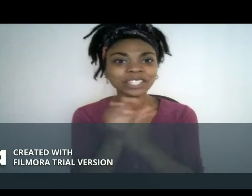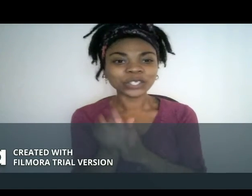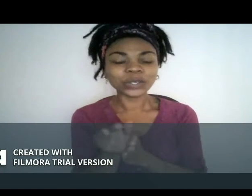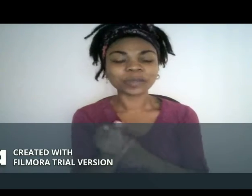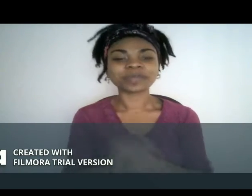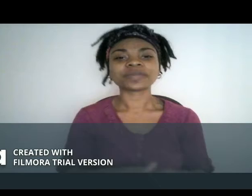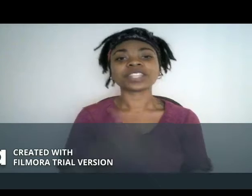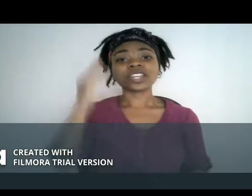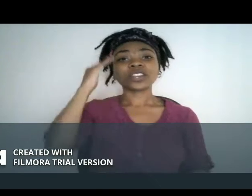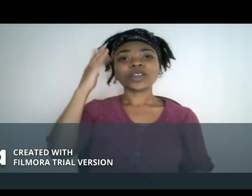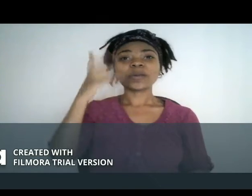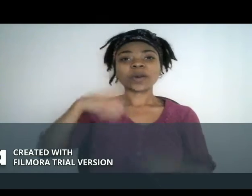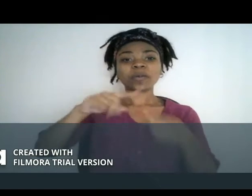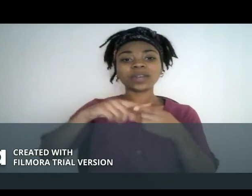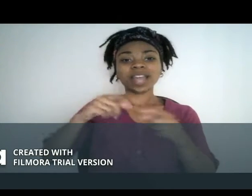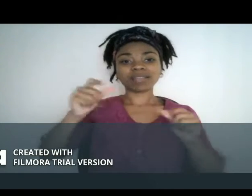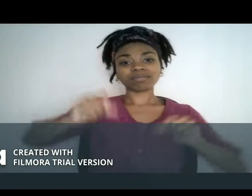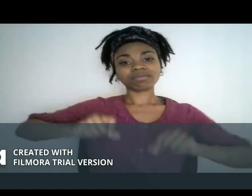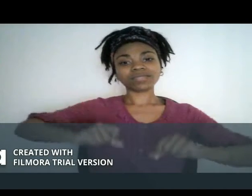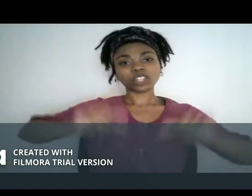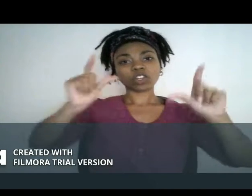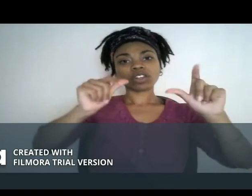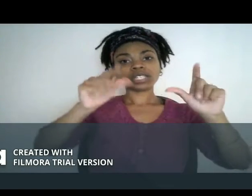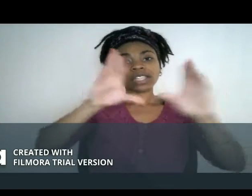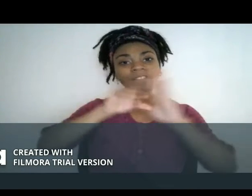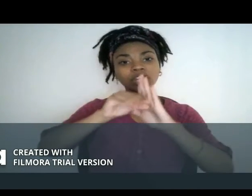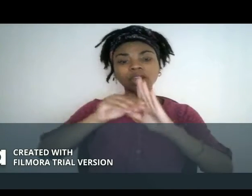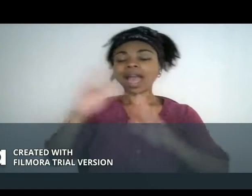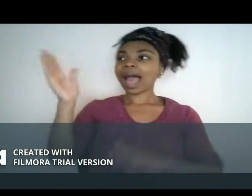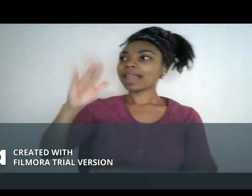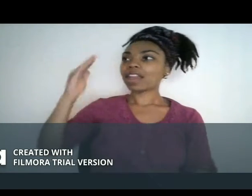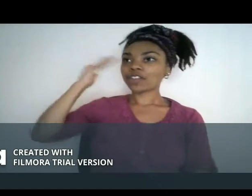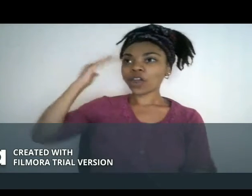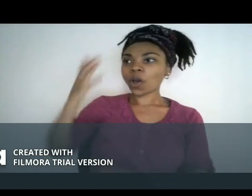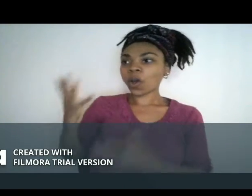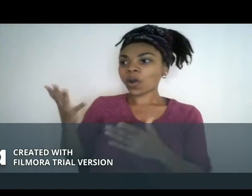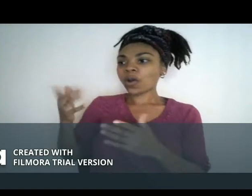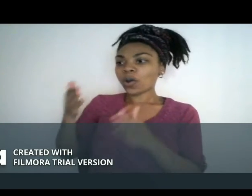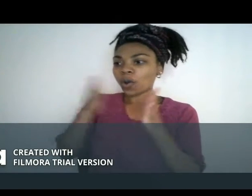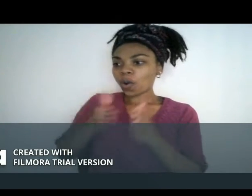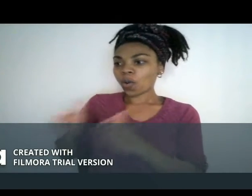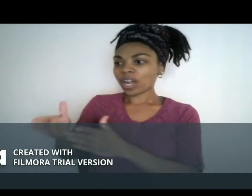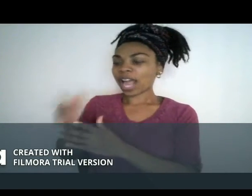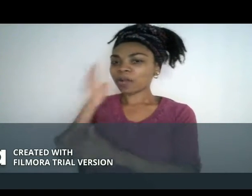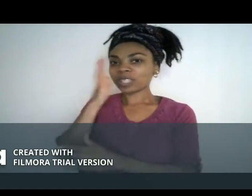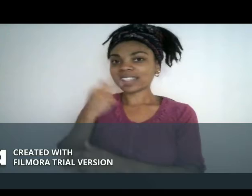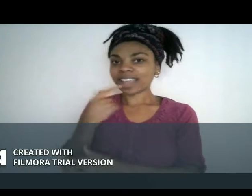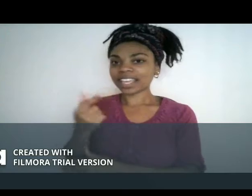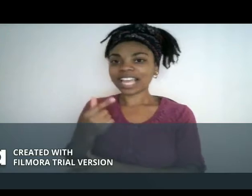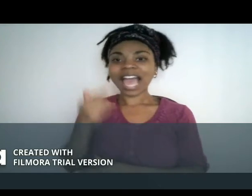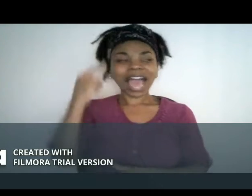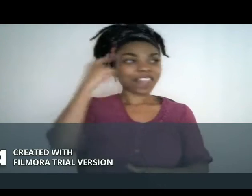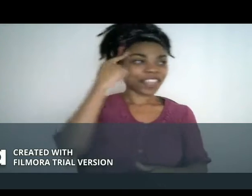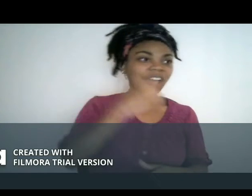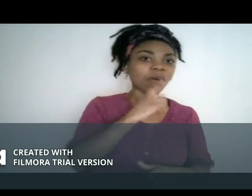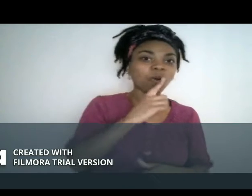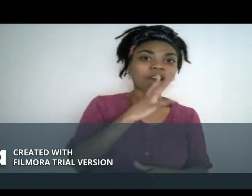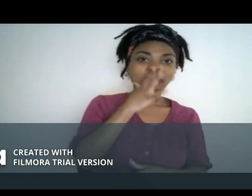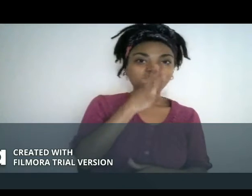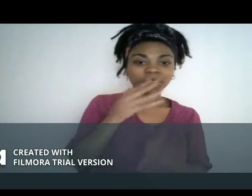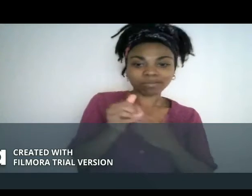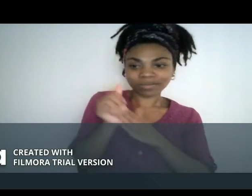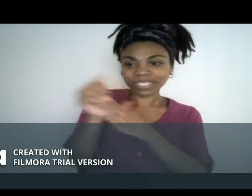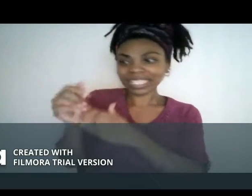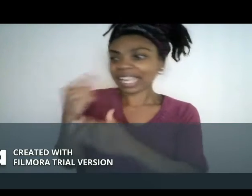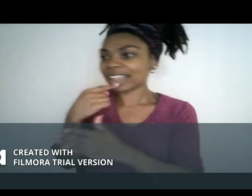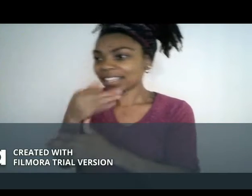You know what, y'all? When I turn on this video camera, I never know what I'm going to say. I think I'm going to say something or something